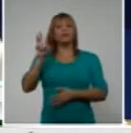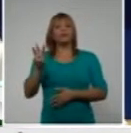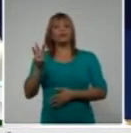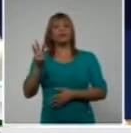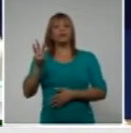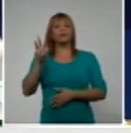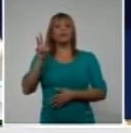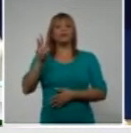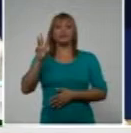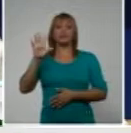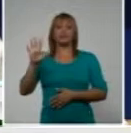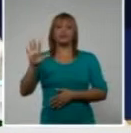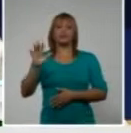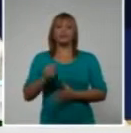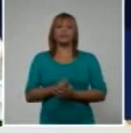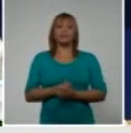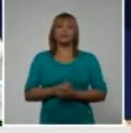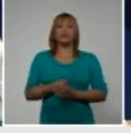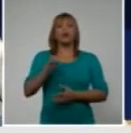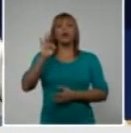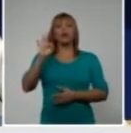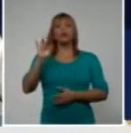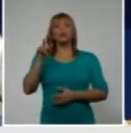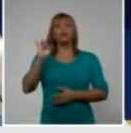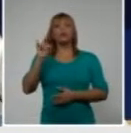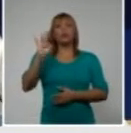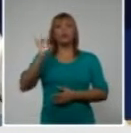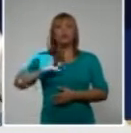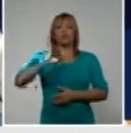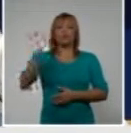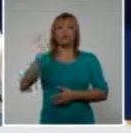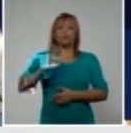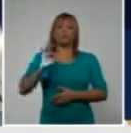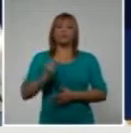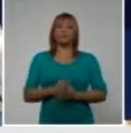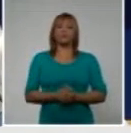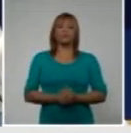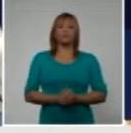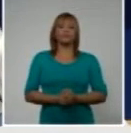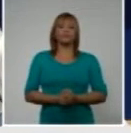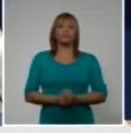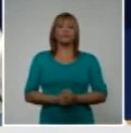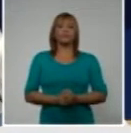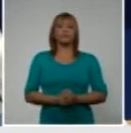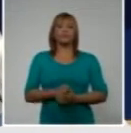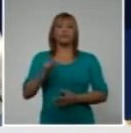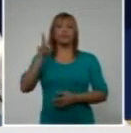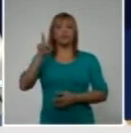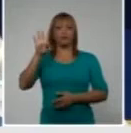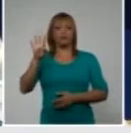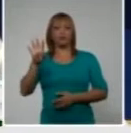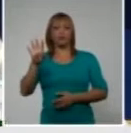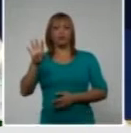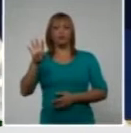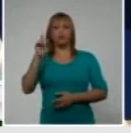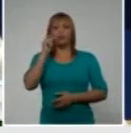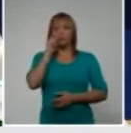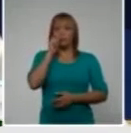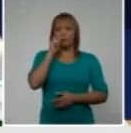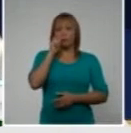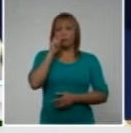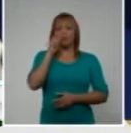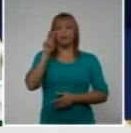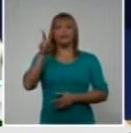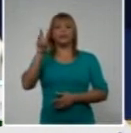has also presented a significant risk of transmission. 4 individuals are under the age of 19 or up to